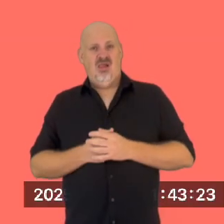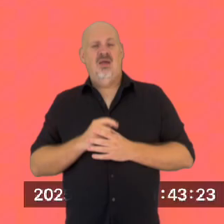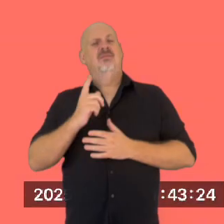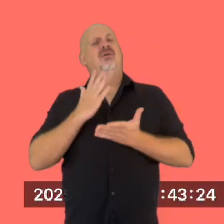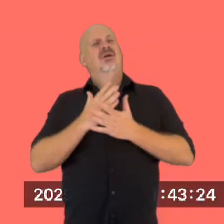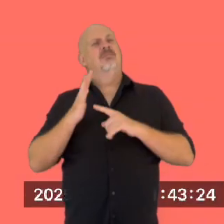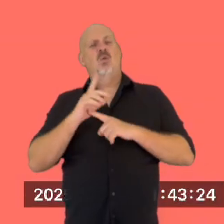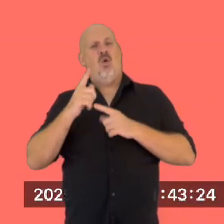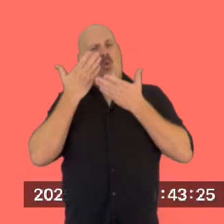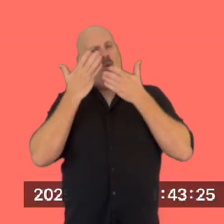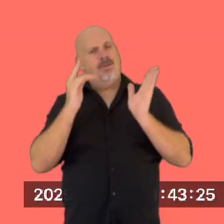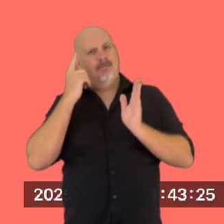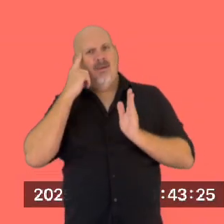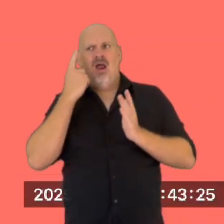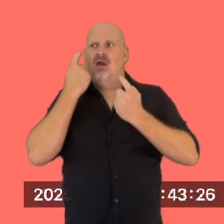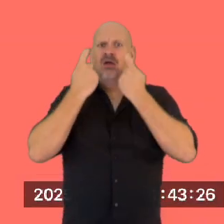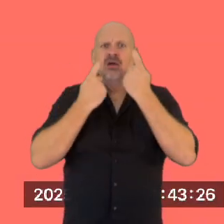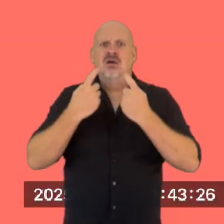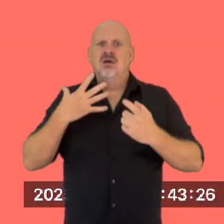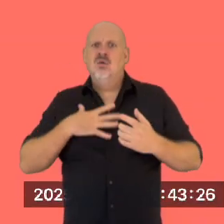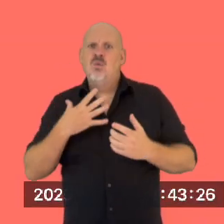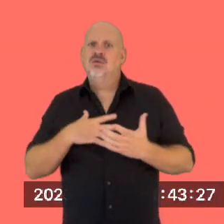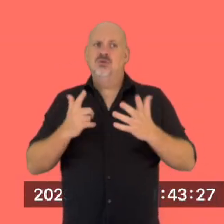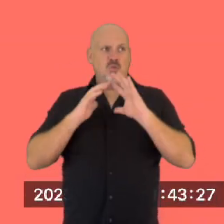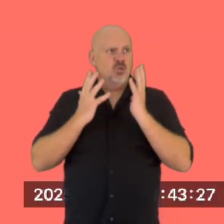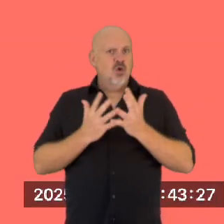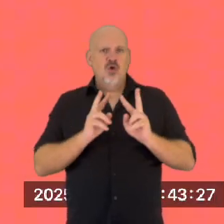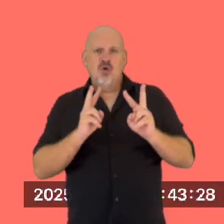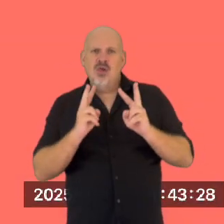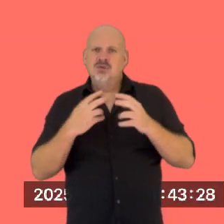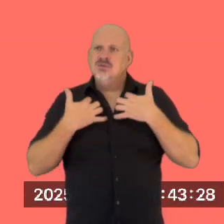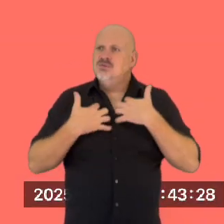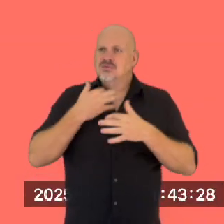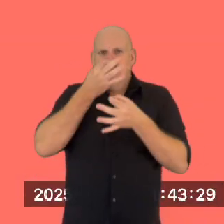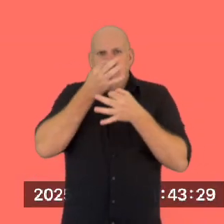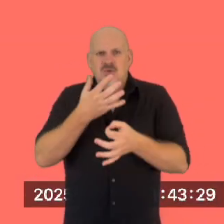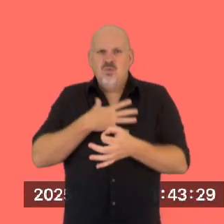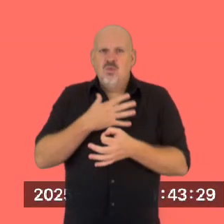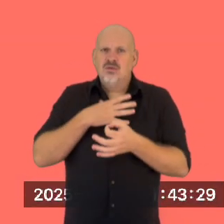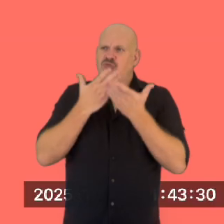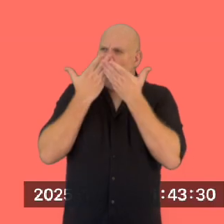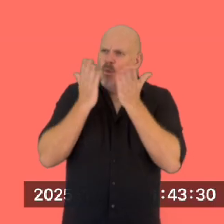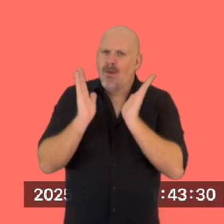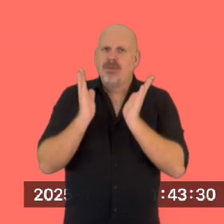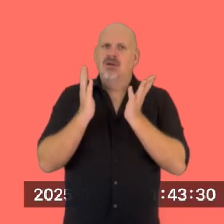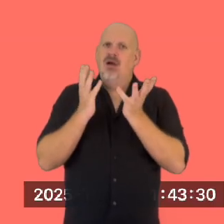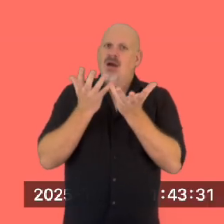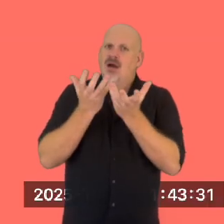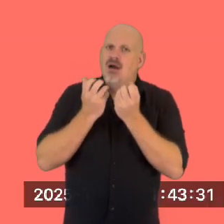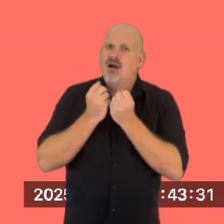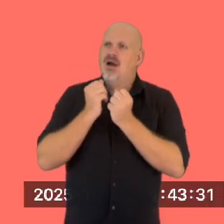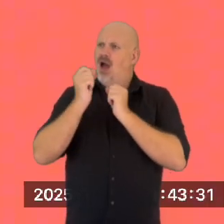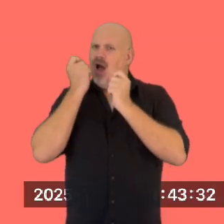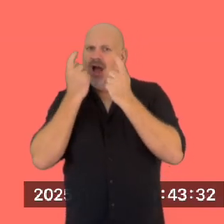described, but to have an open-minded curiosity. If you approach the world with